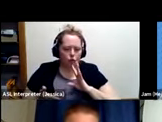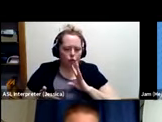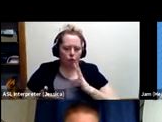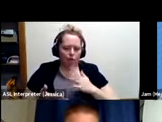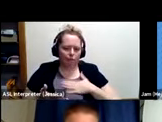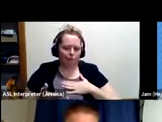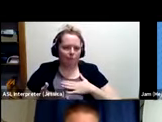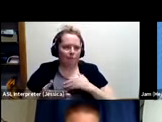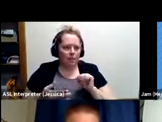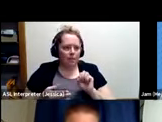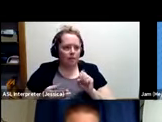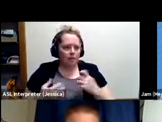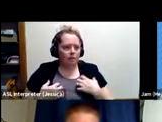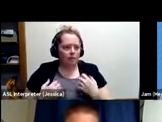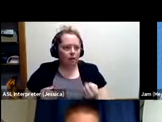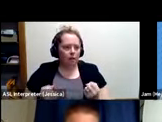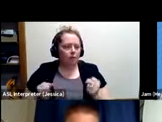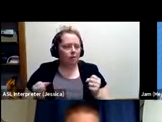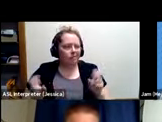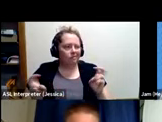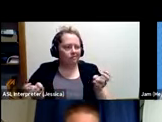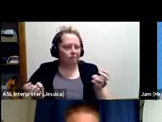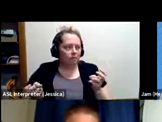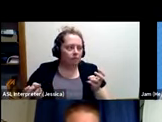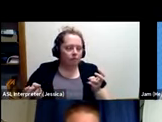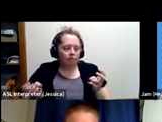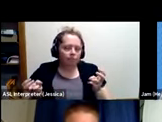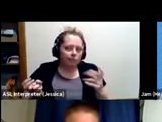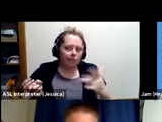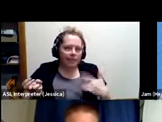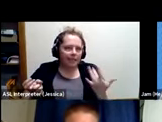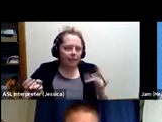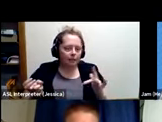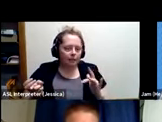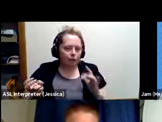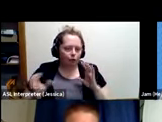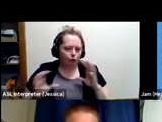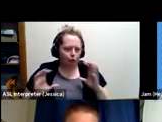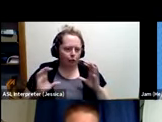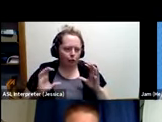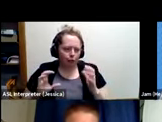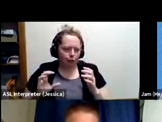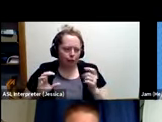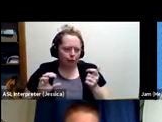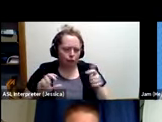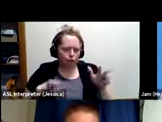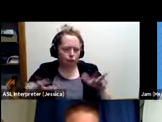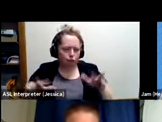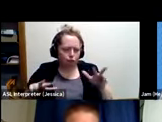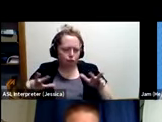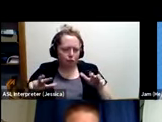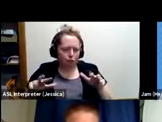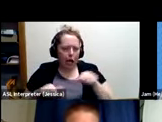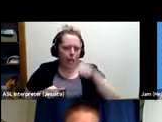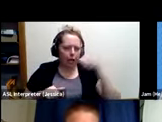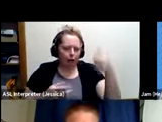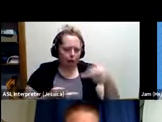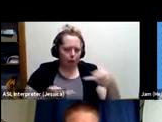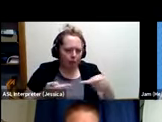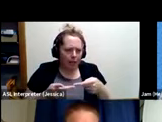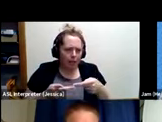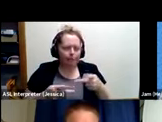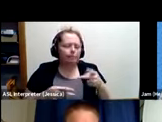sensitive conversations that might not be welcome, or, people might find a little weird somewhere else. Like, it's not going to happen at